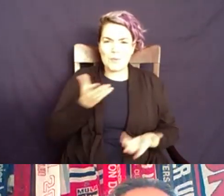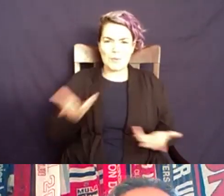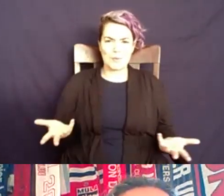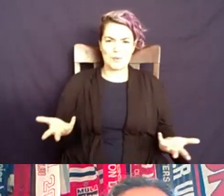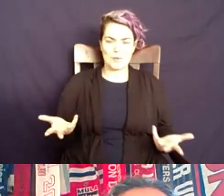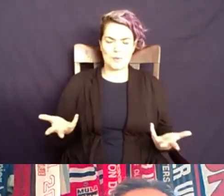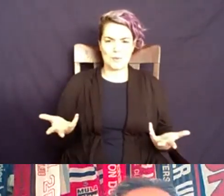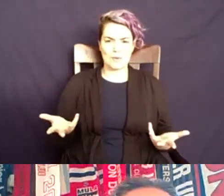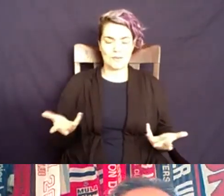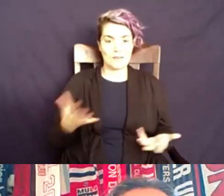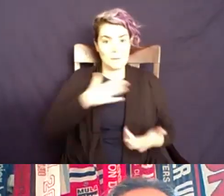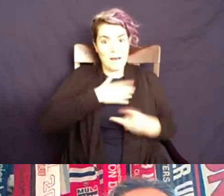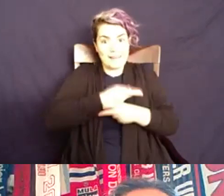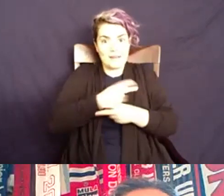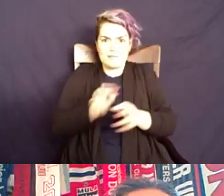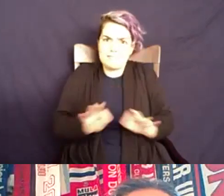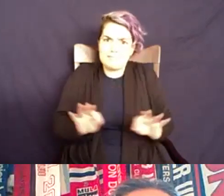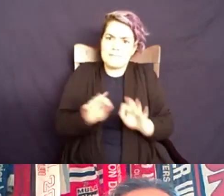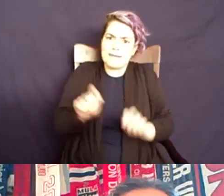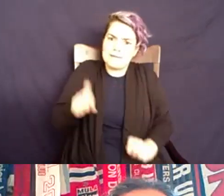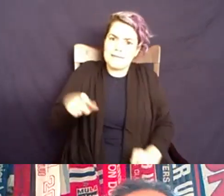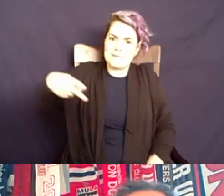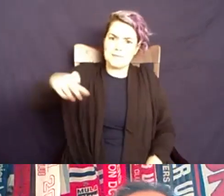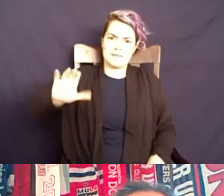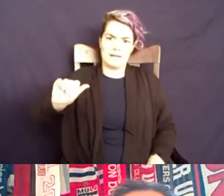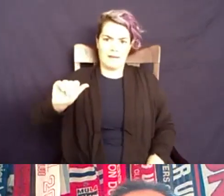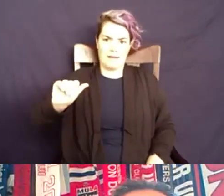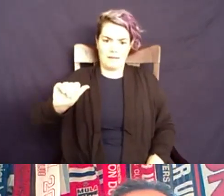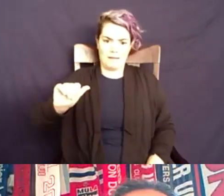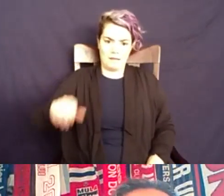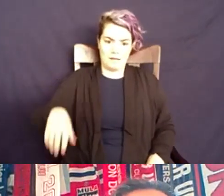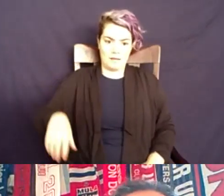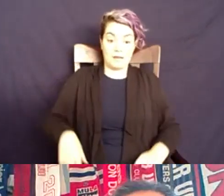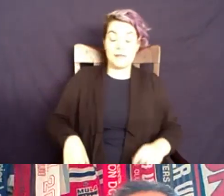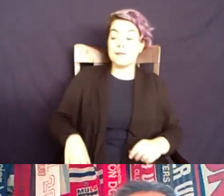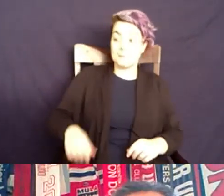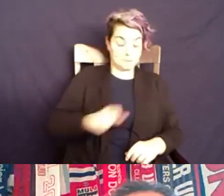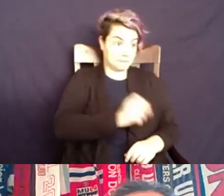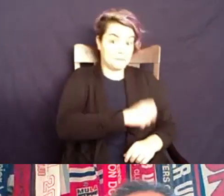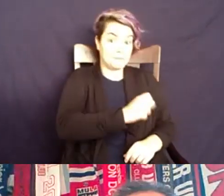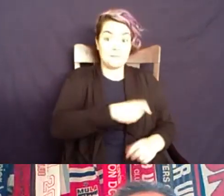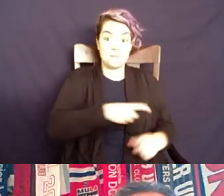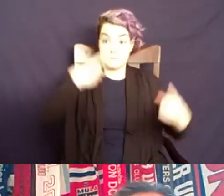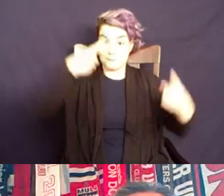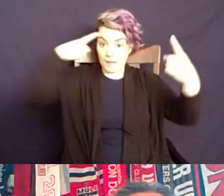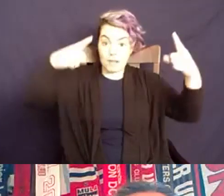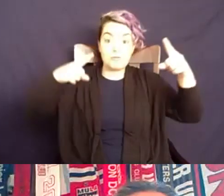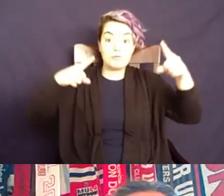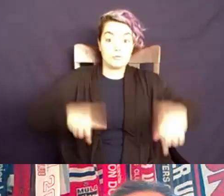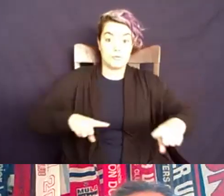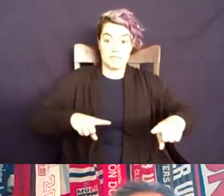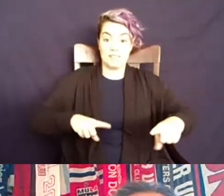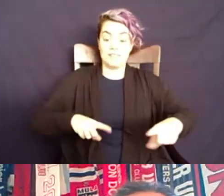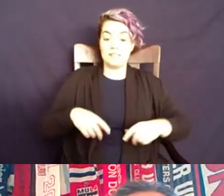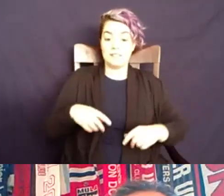This is Kathy. I absolutely agree with the person who wrote that commenter. I think everybody who's